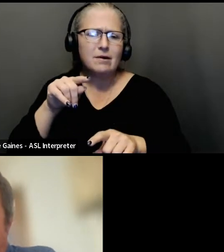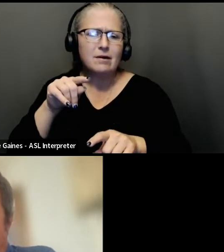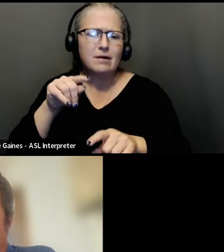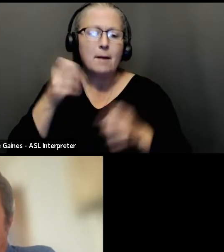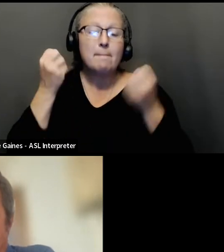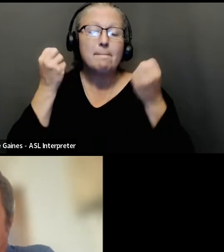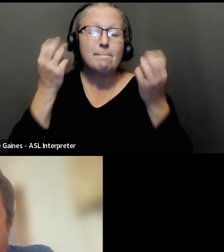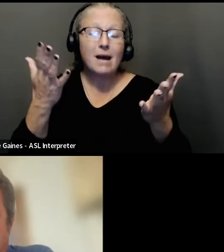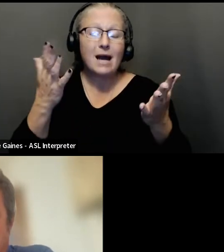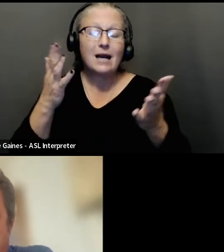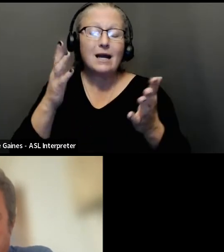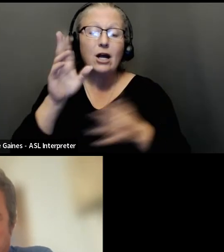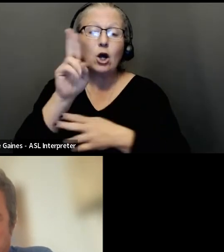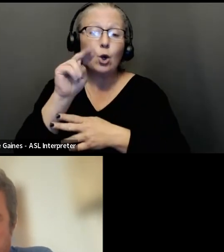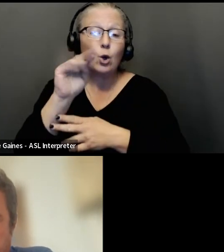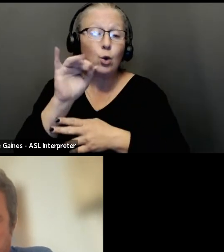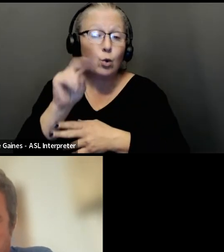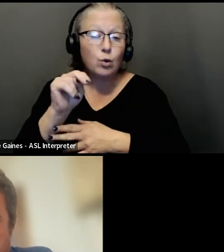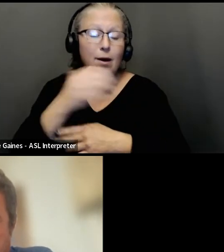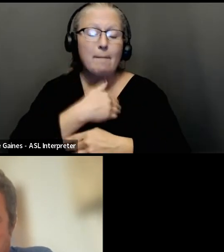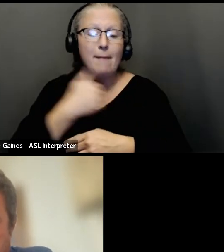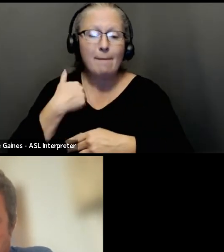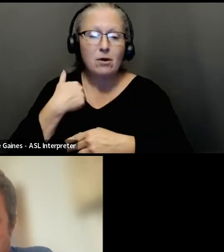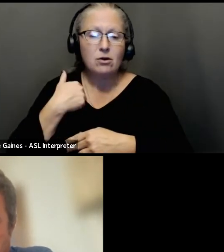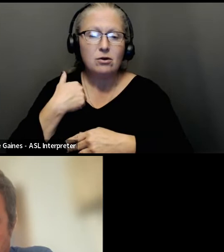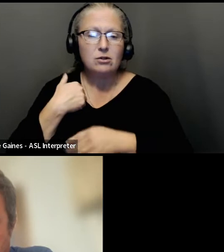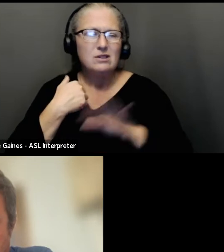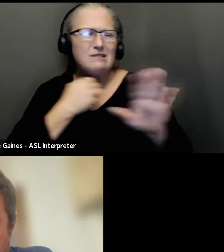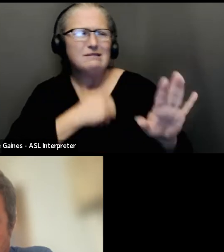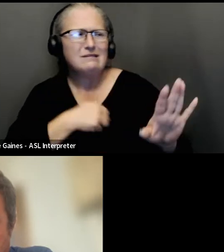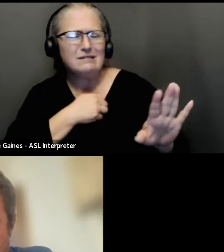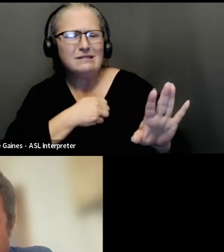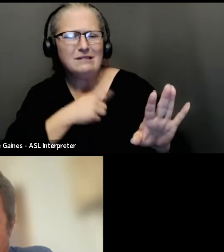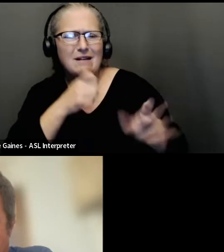union members. I'm sorry. Just if you could just start